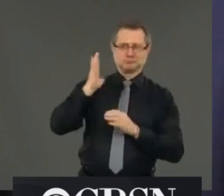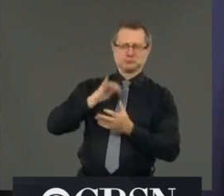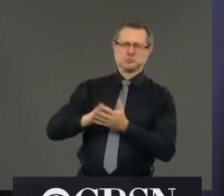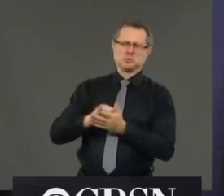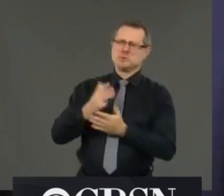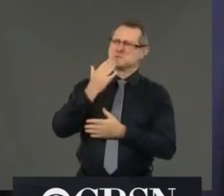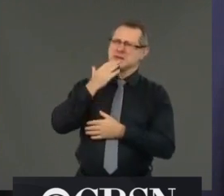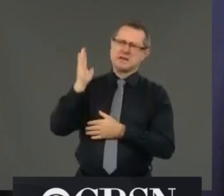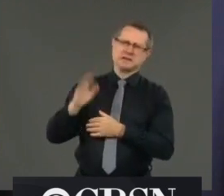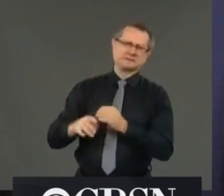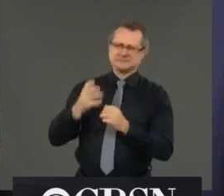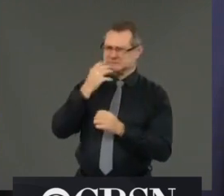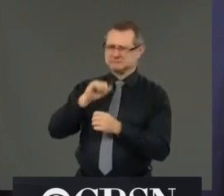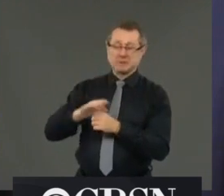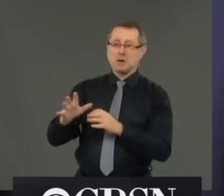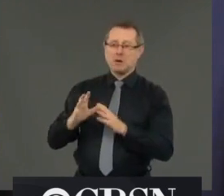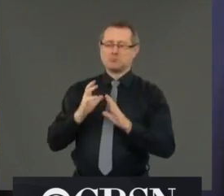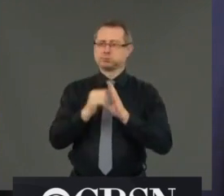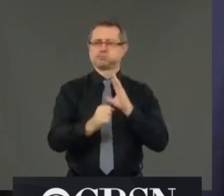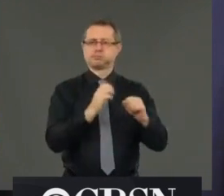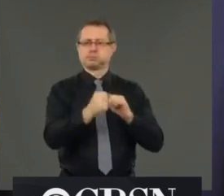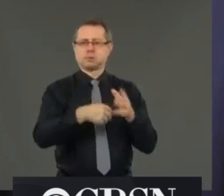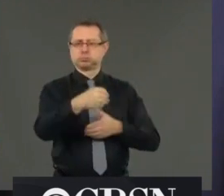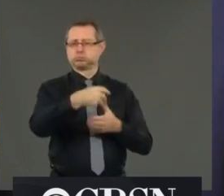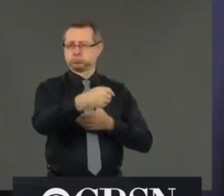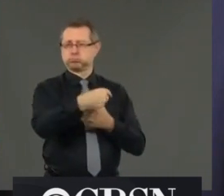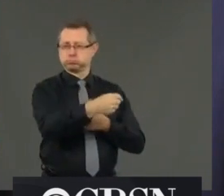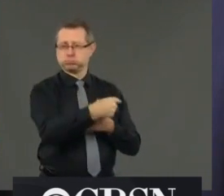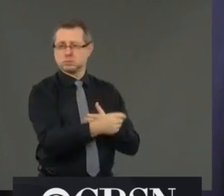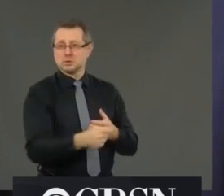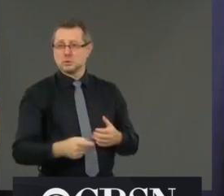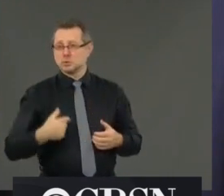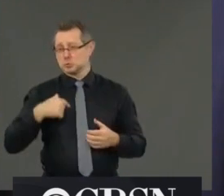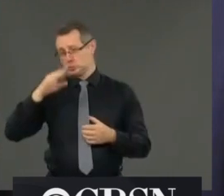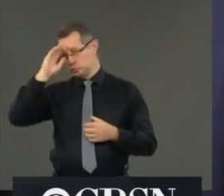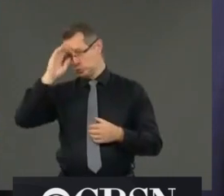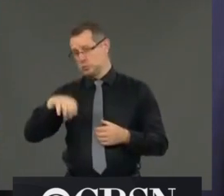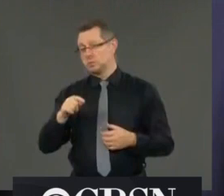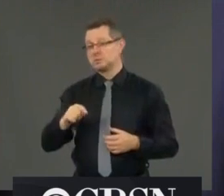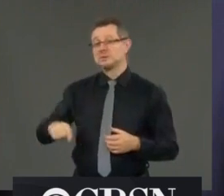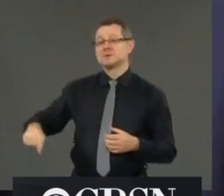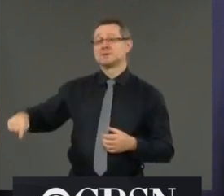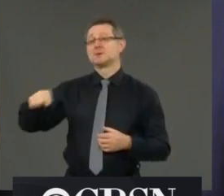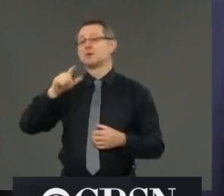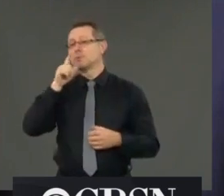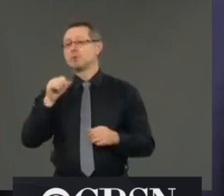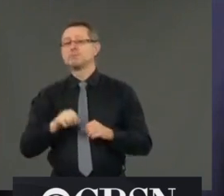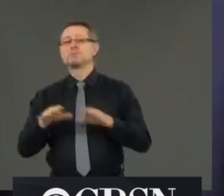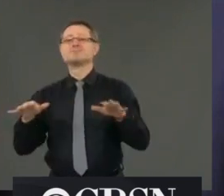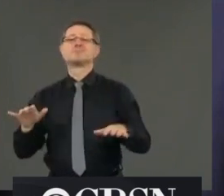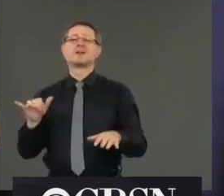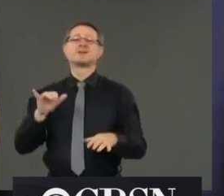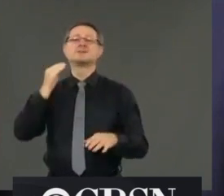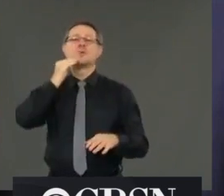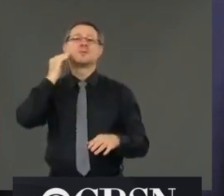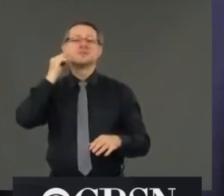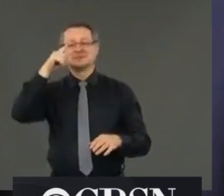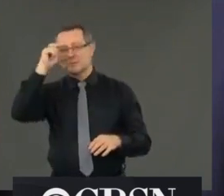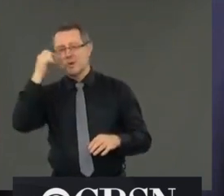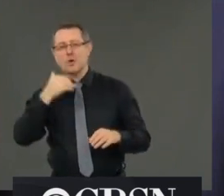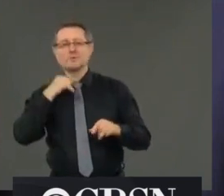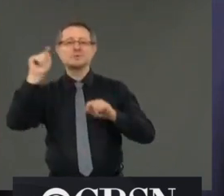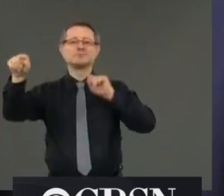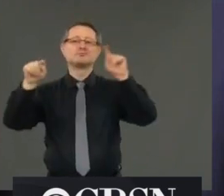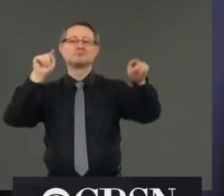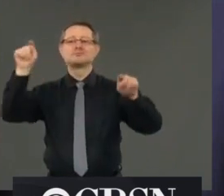People left the city. We know people leaving the city for their homes in the Hamptons or Hudson Valley, young people going back